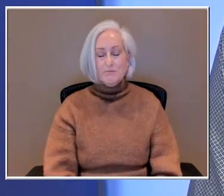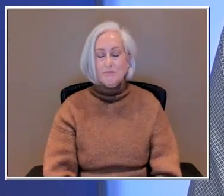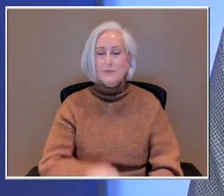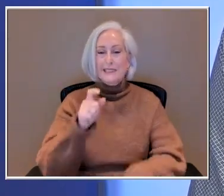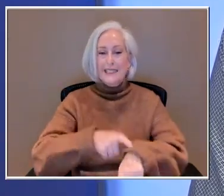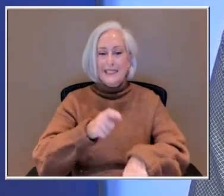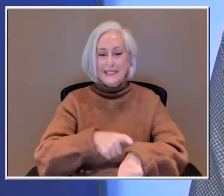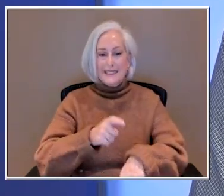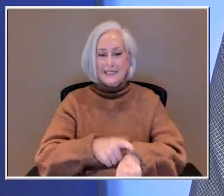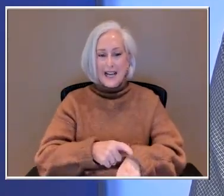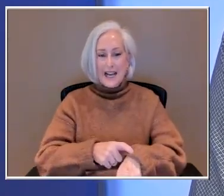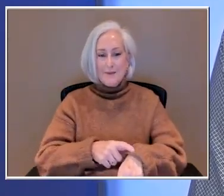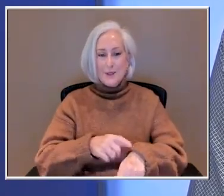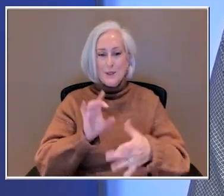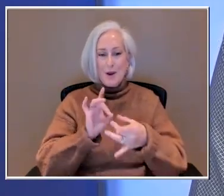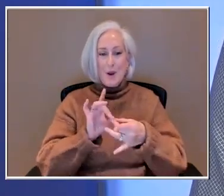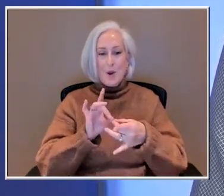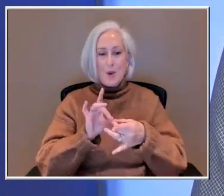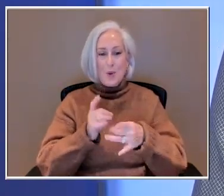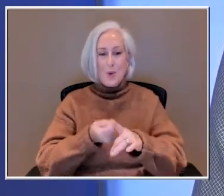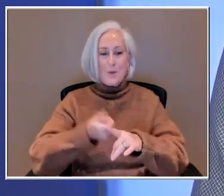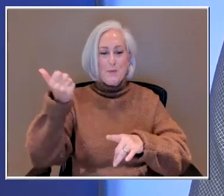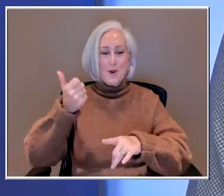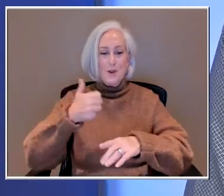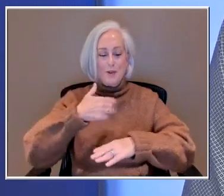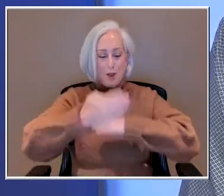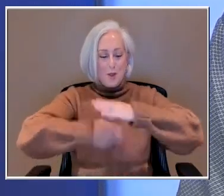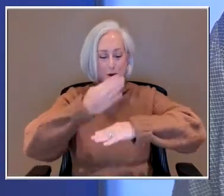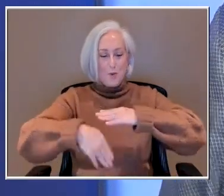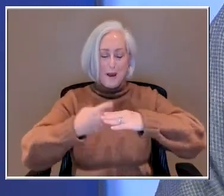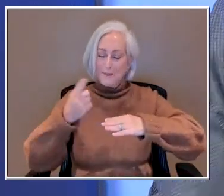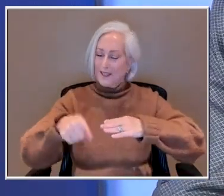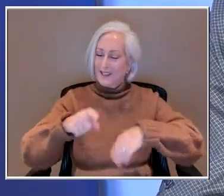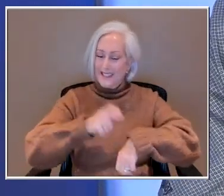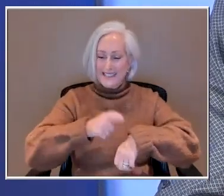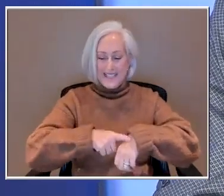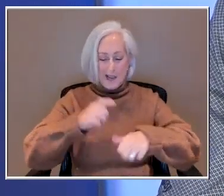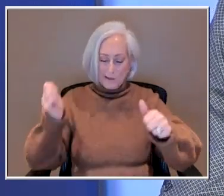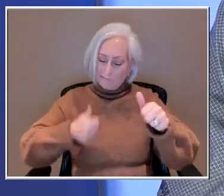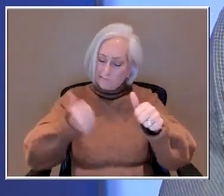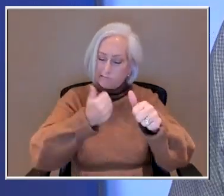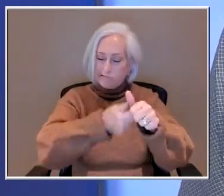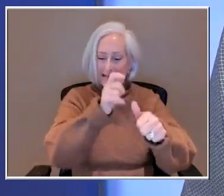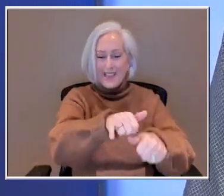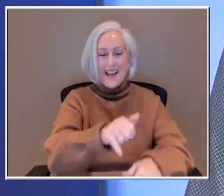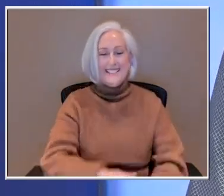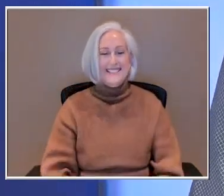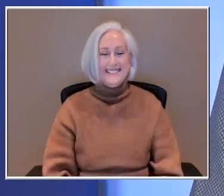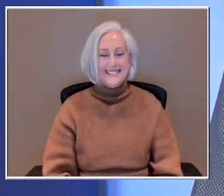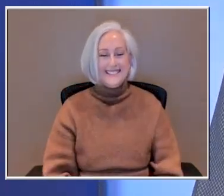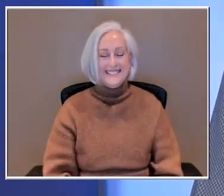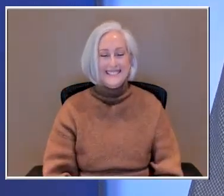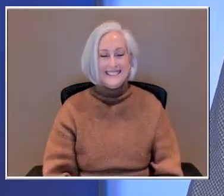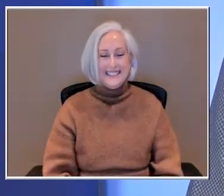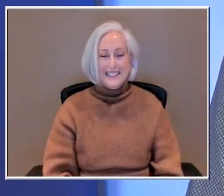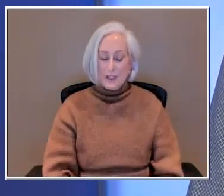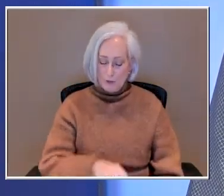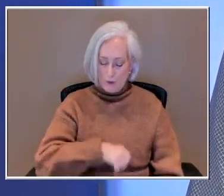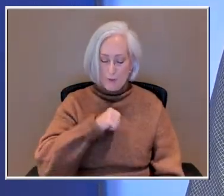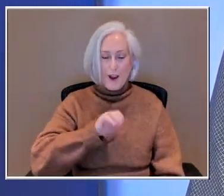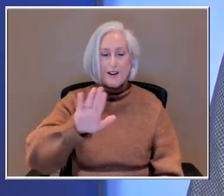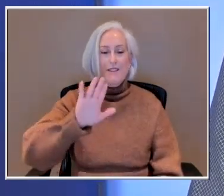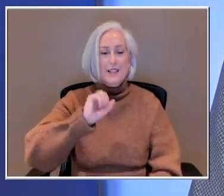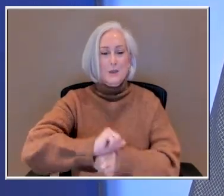wrap, John. It's time to get after it, buddy. We're all so proud of all the hard work, and I